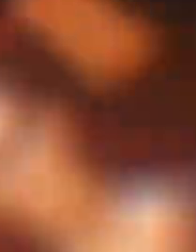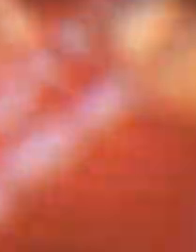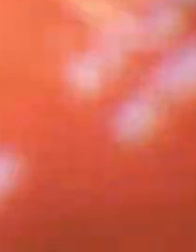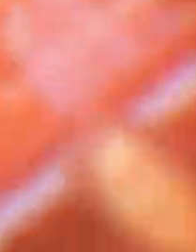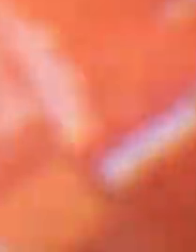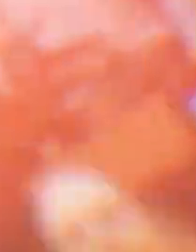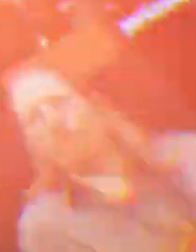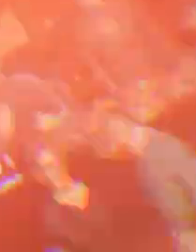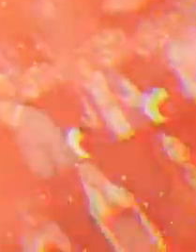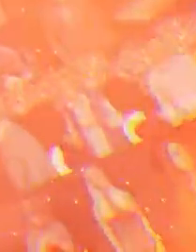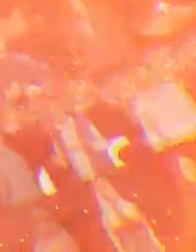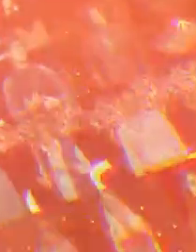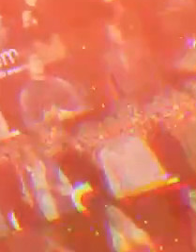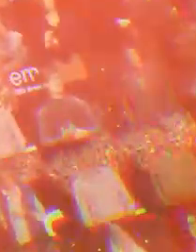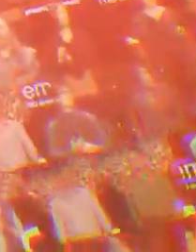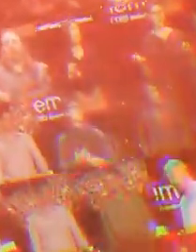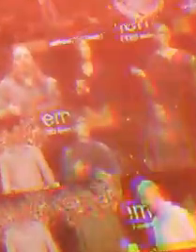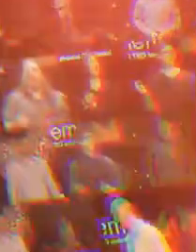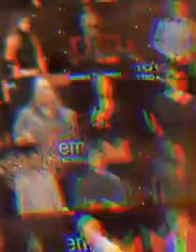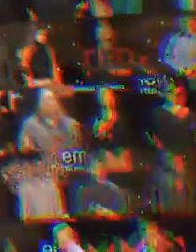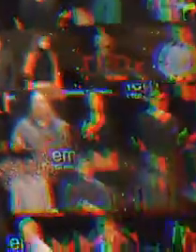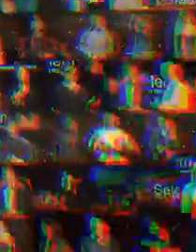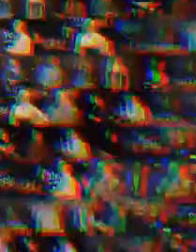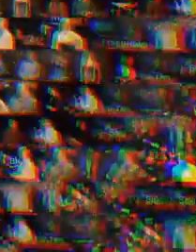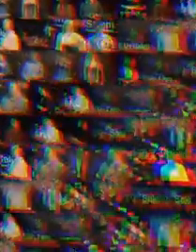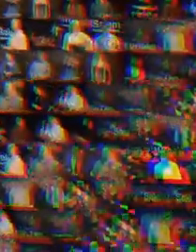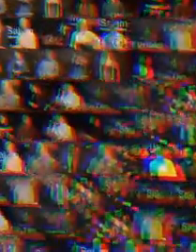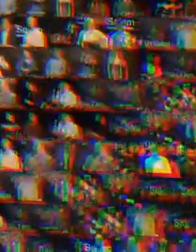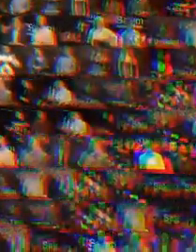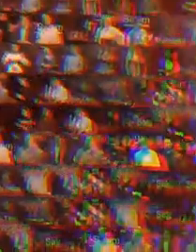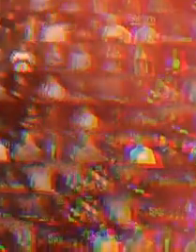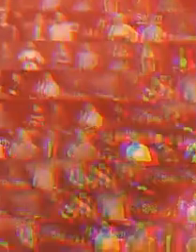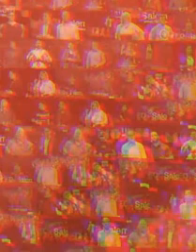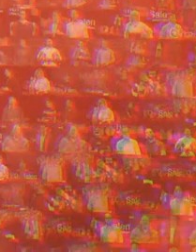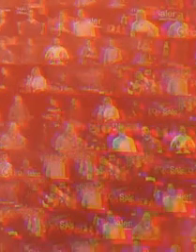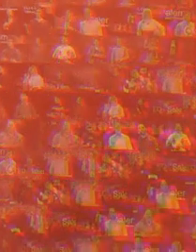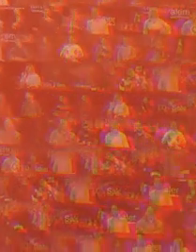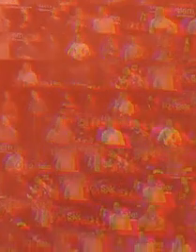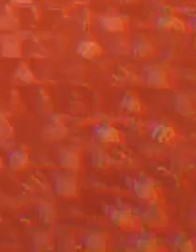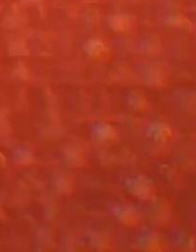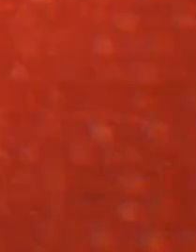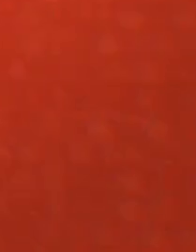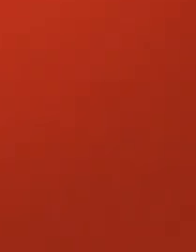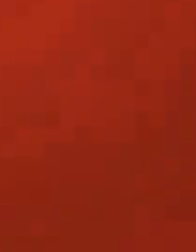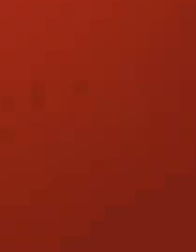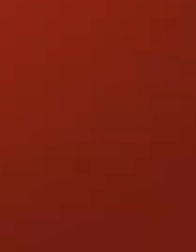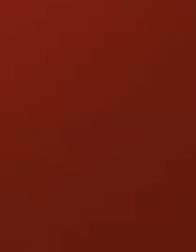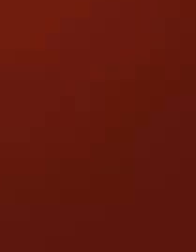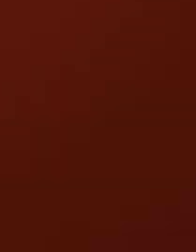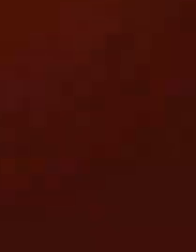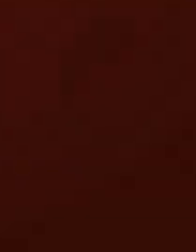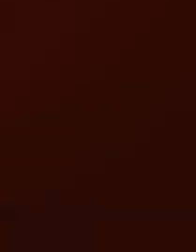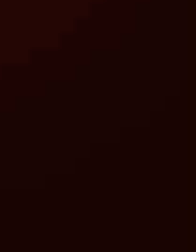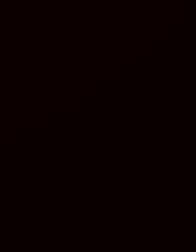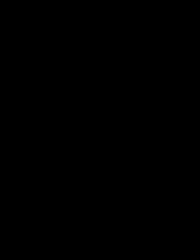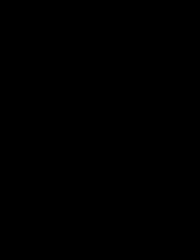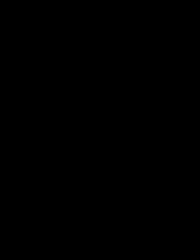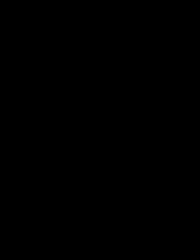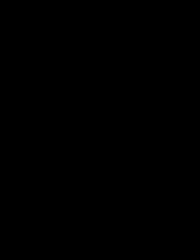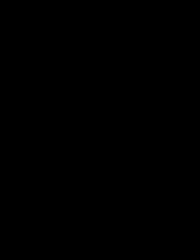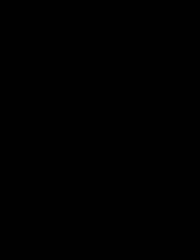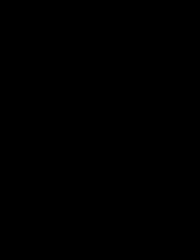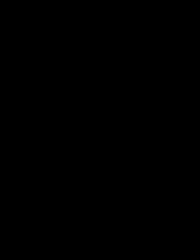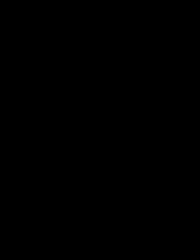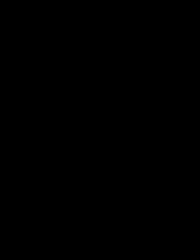I'd like to say to all of the young innovators, Black Lives Matter. Could nonviolent action be used against ISIS? You can be a part of the biggest